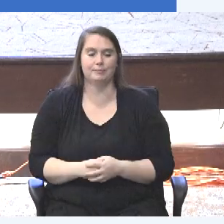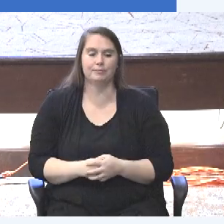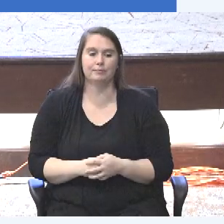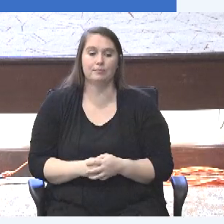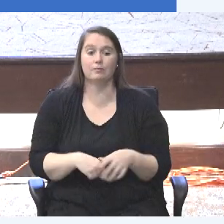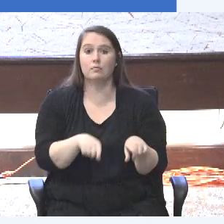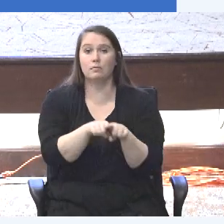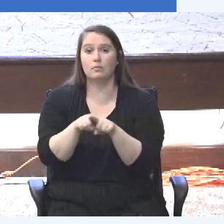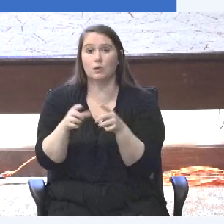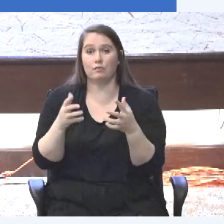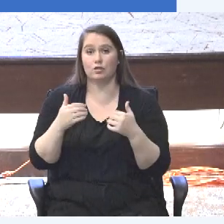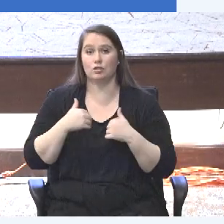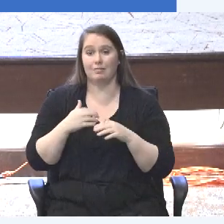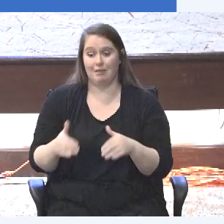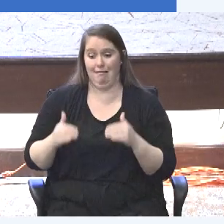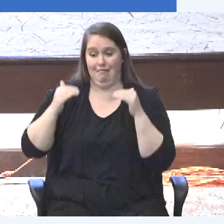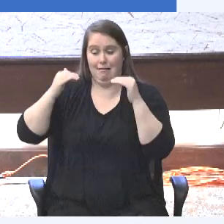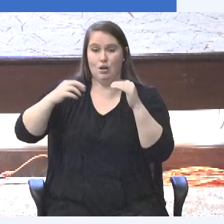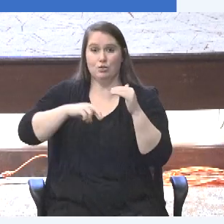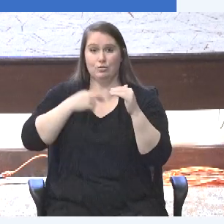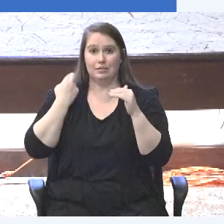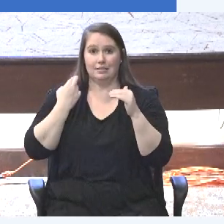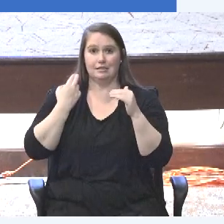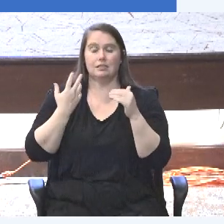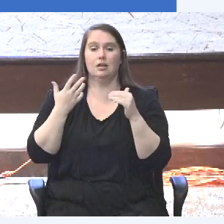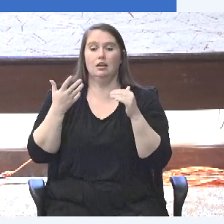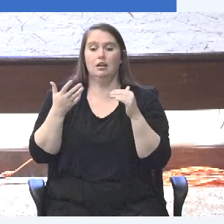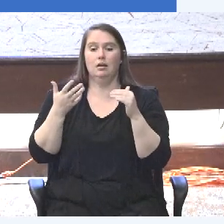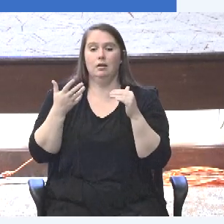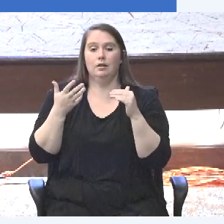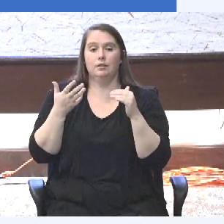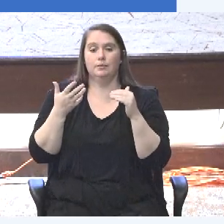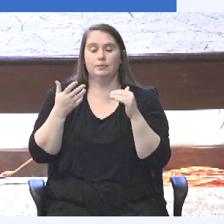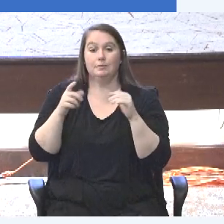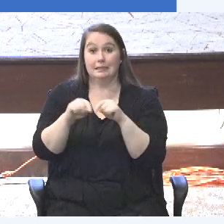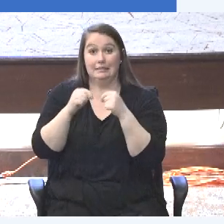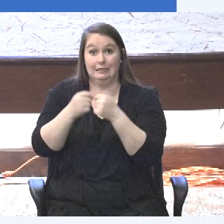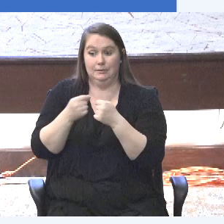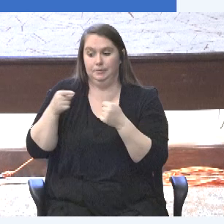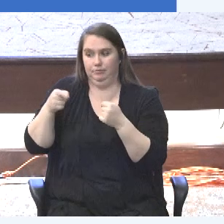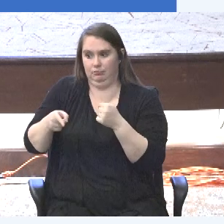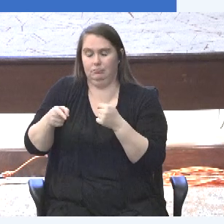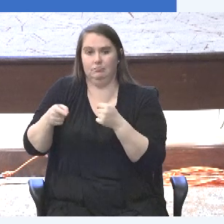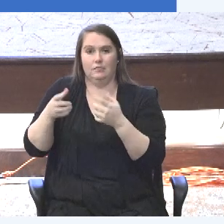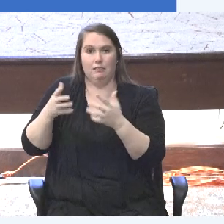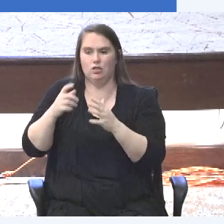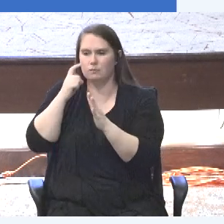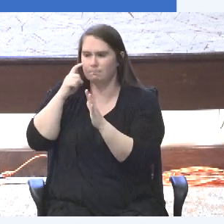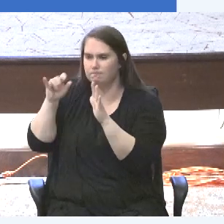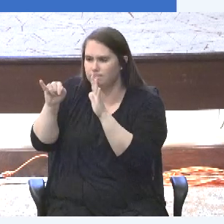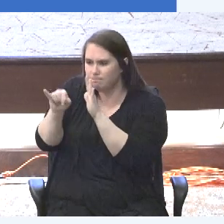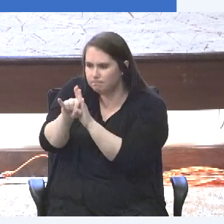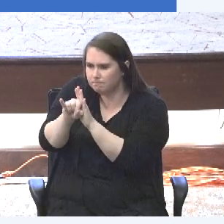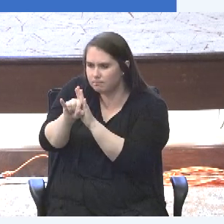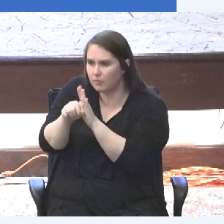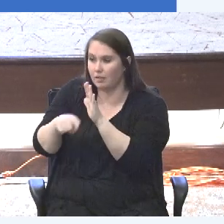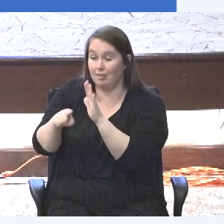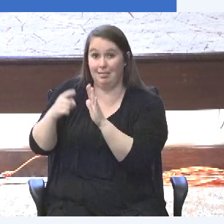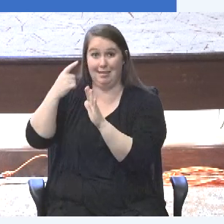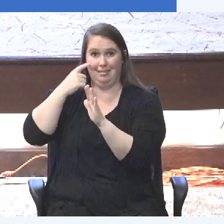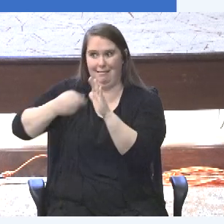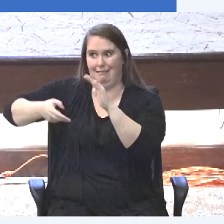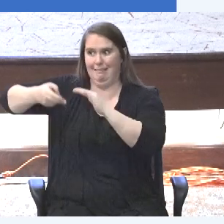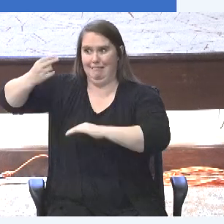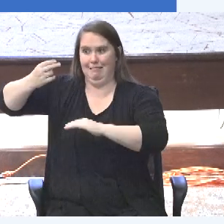introduced the high stress incident tag. So what this is anytime our crews go on a call, that we've identified or they feel is a high-stress incident.